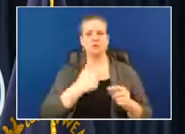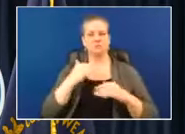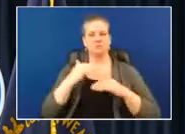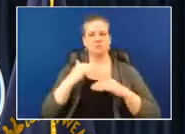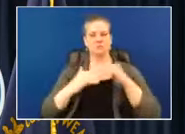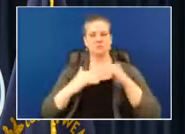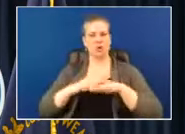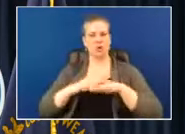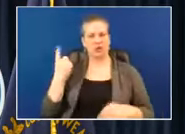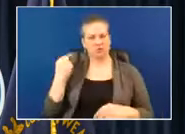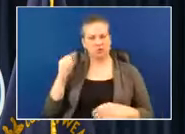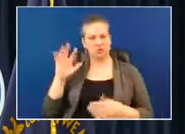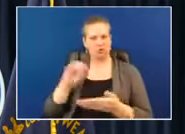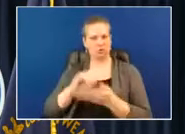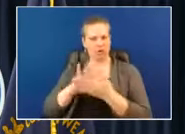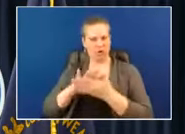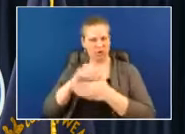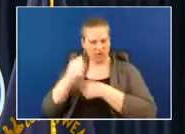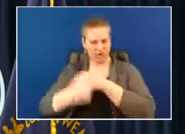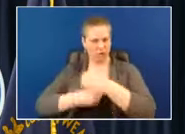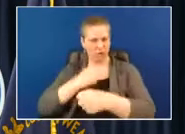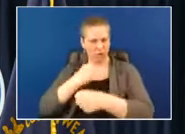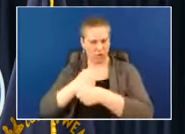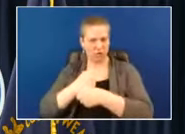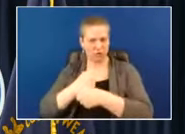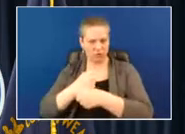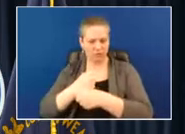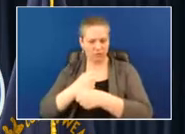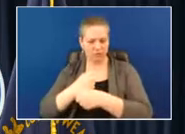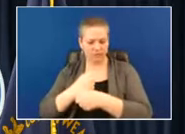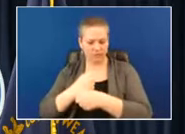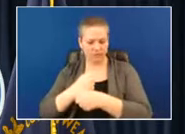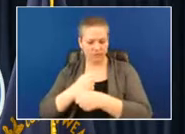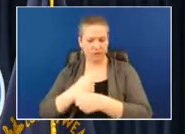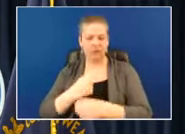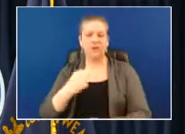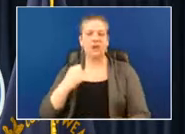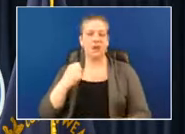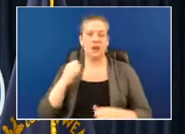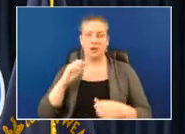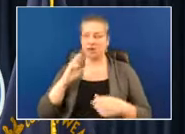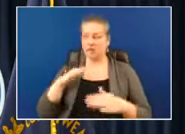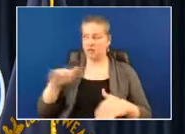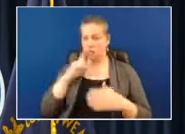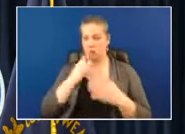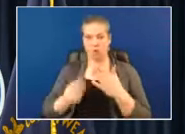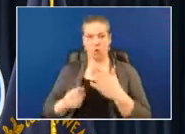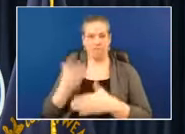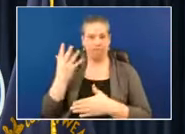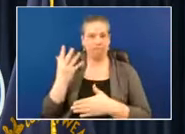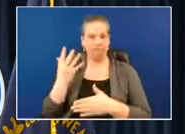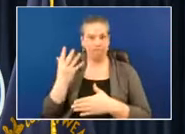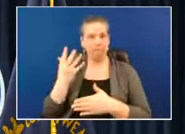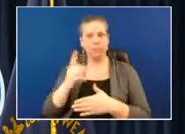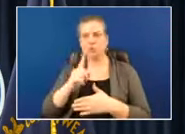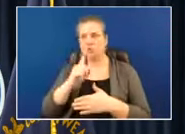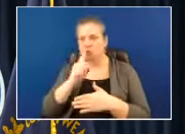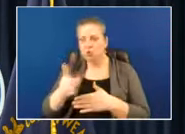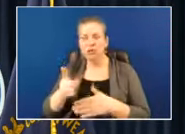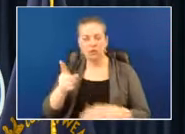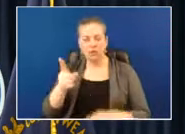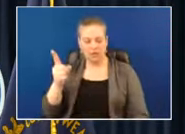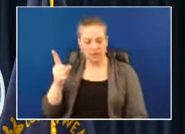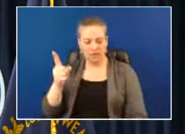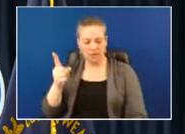of the future that my two kids and a number of the kids that are here today will grow up in, and truly believing that we